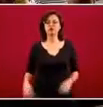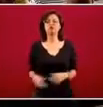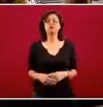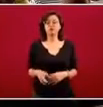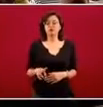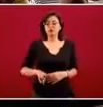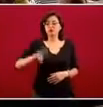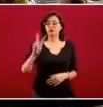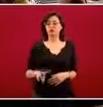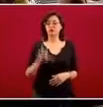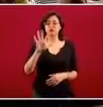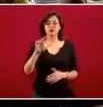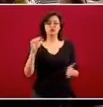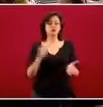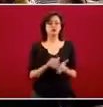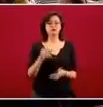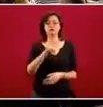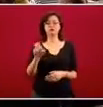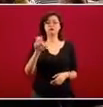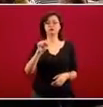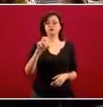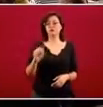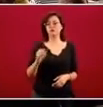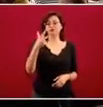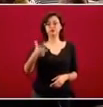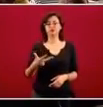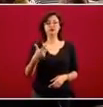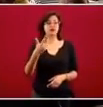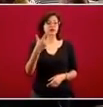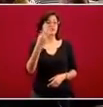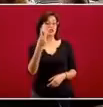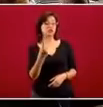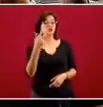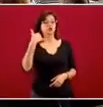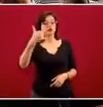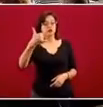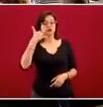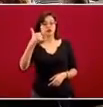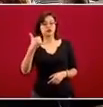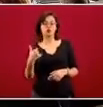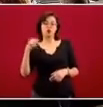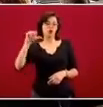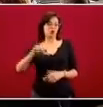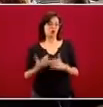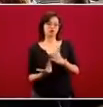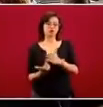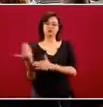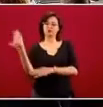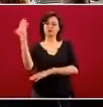basis. Yes, I will answer the one about the telephone calls.